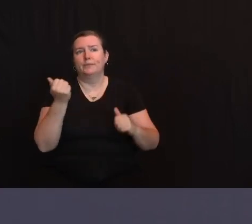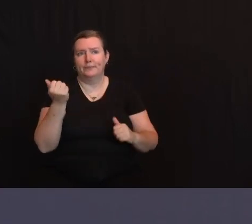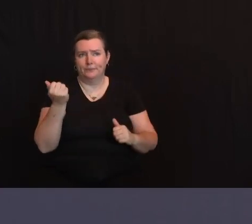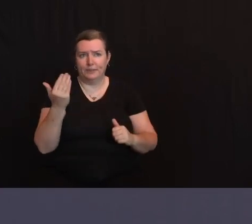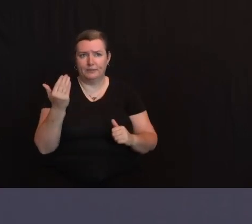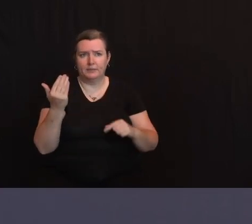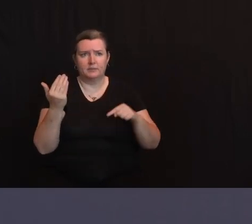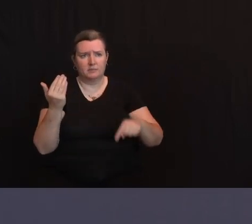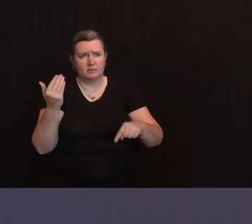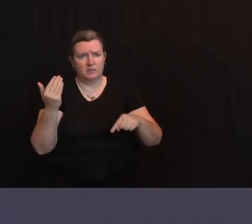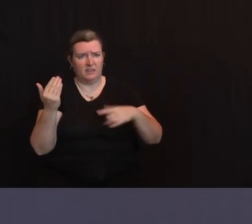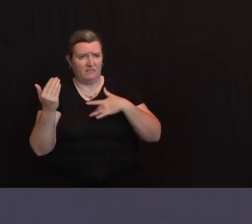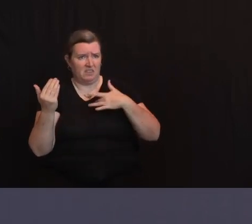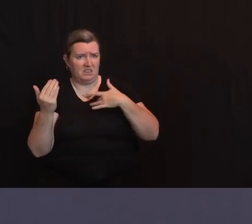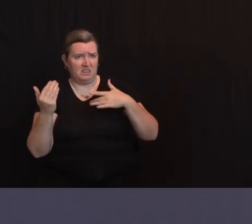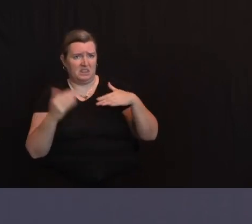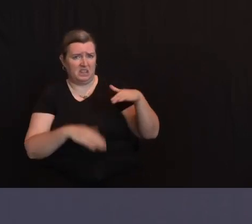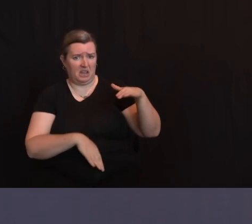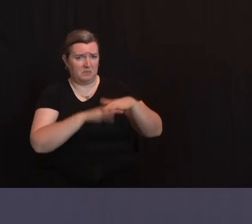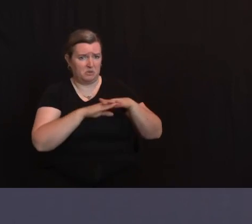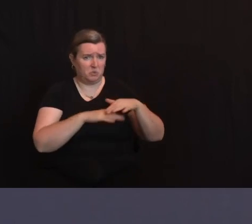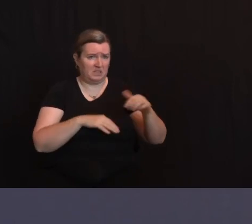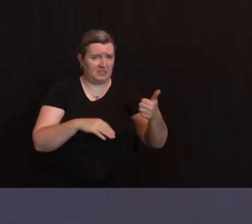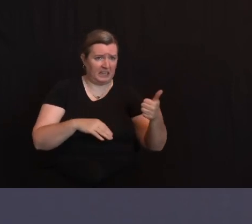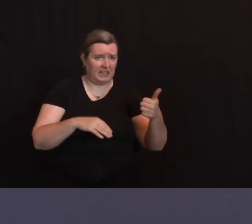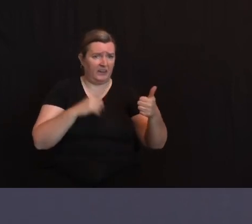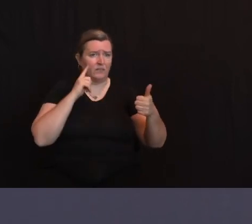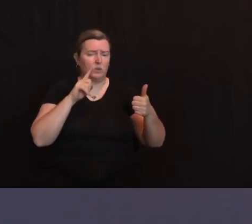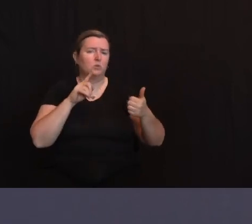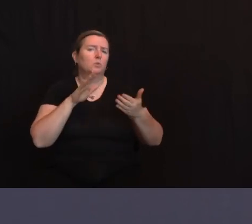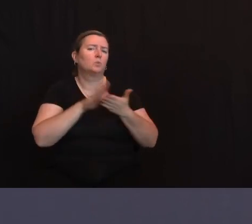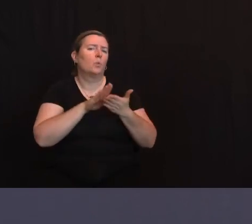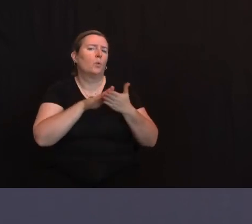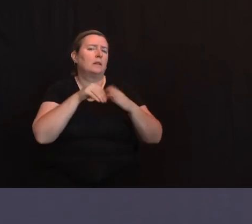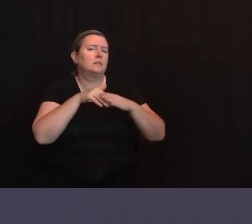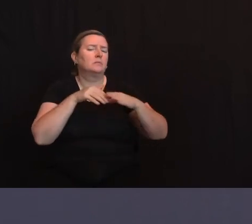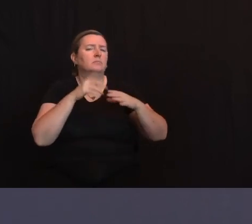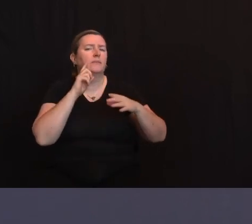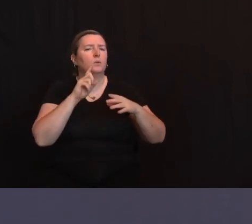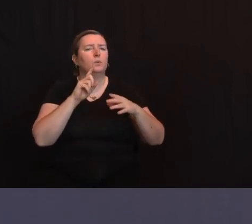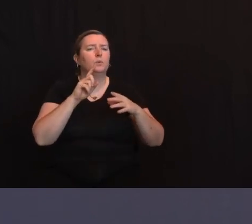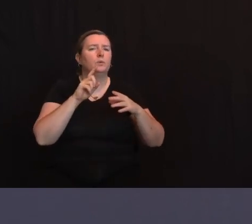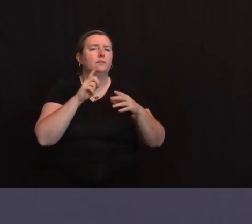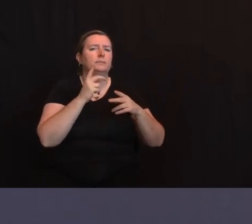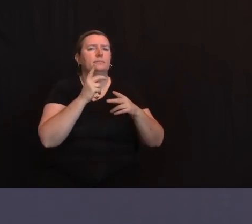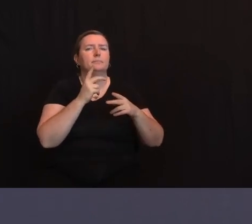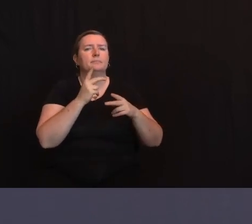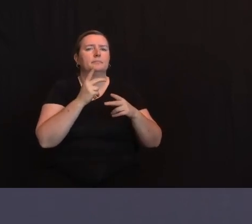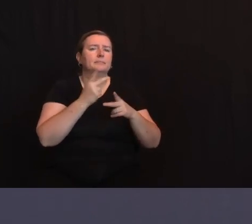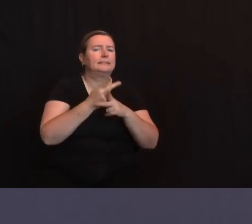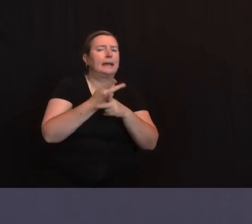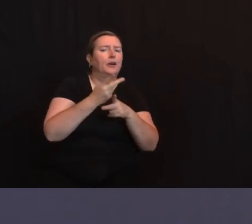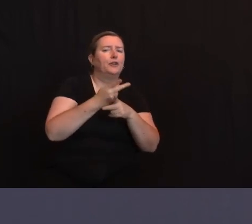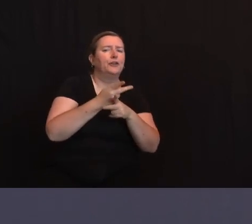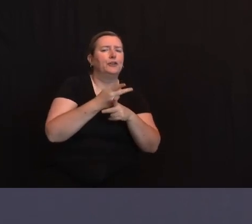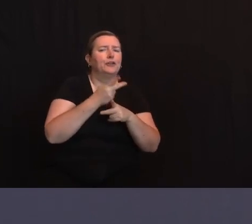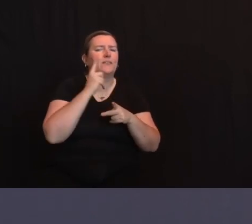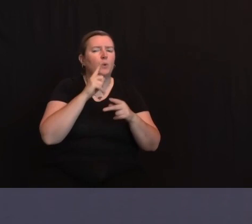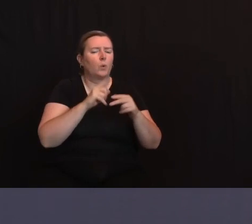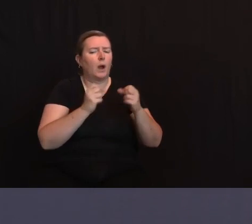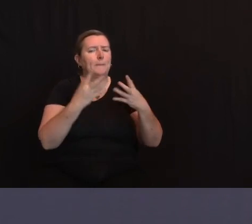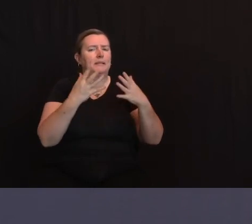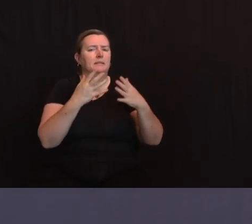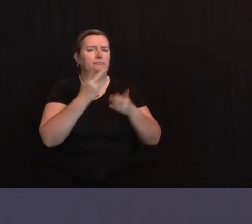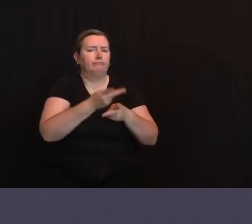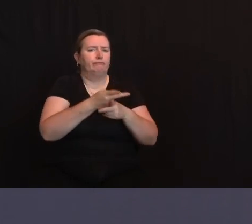Just one, you've raised this before, Brent, and I have no reason to think that you're not accurate. Of the